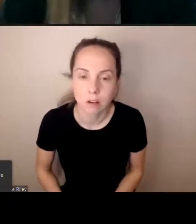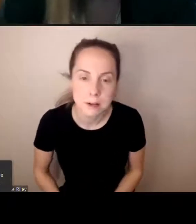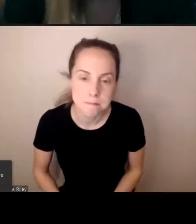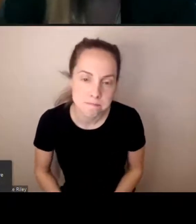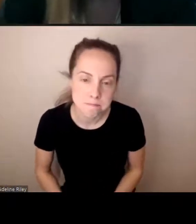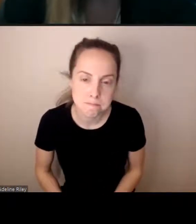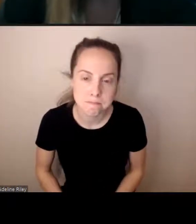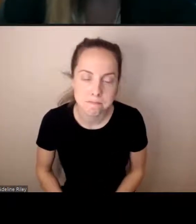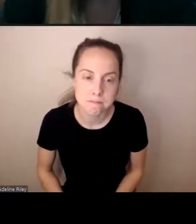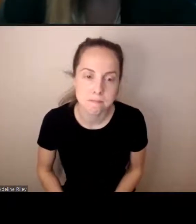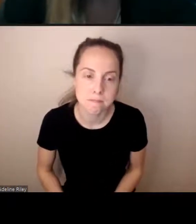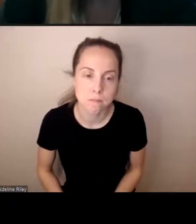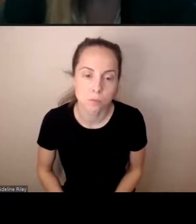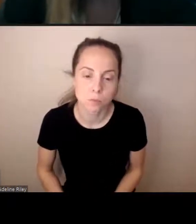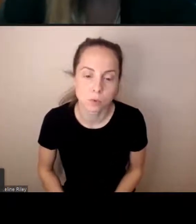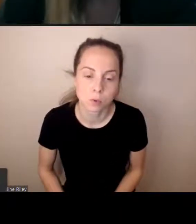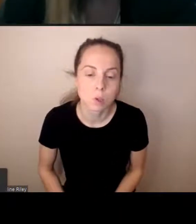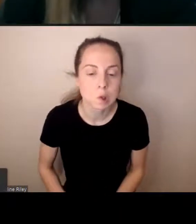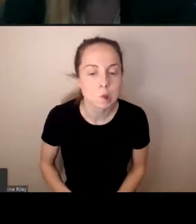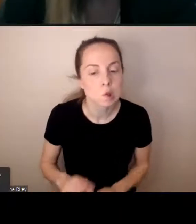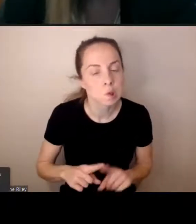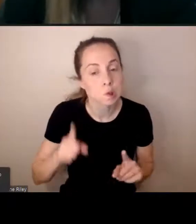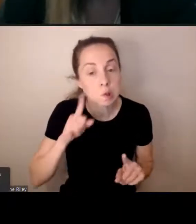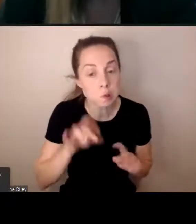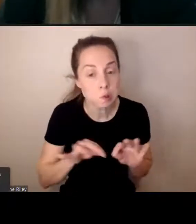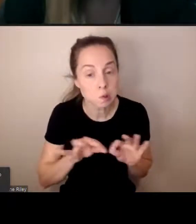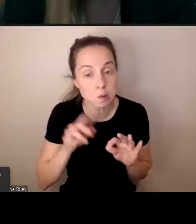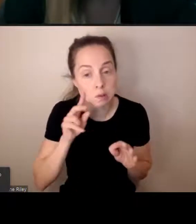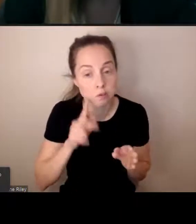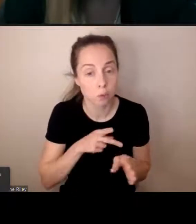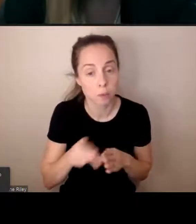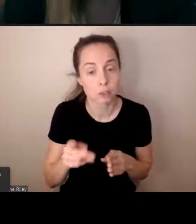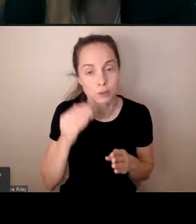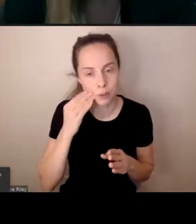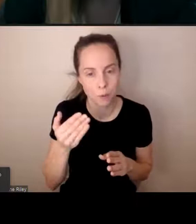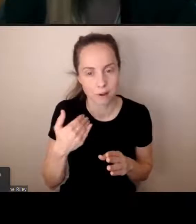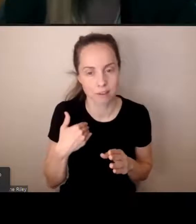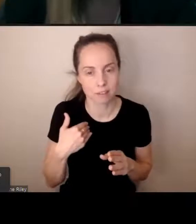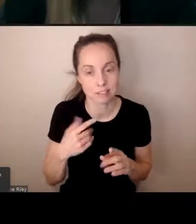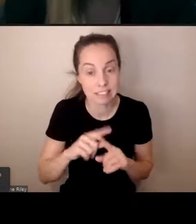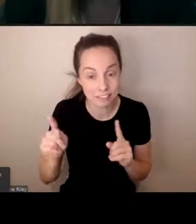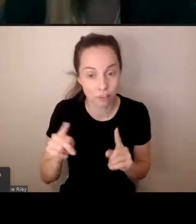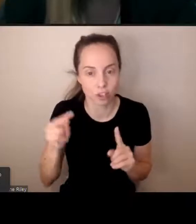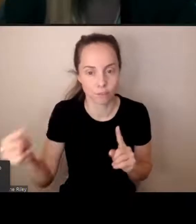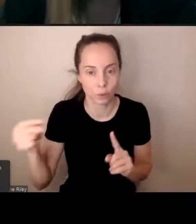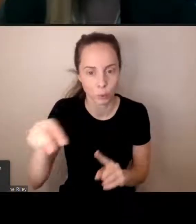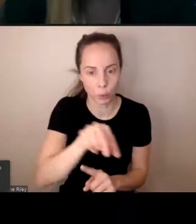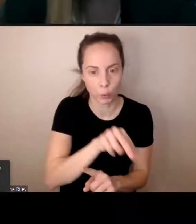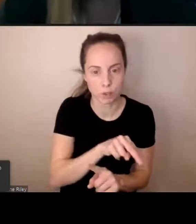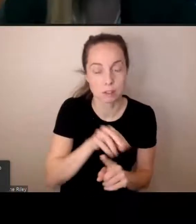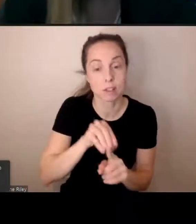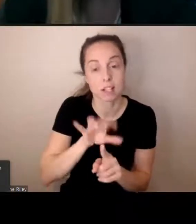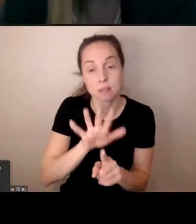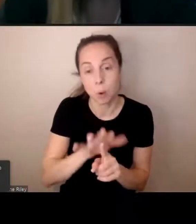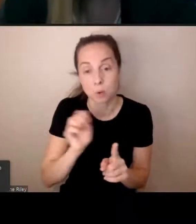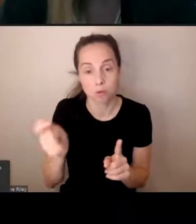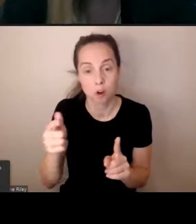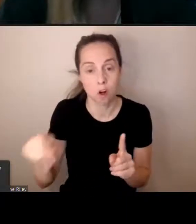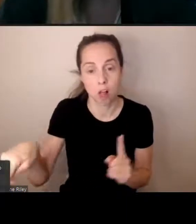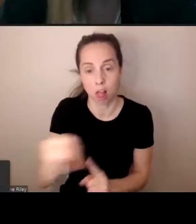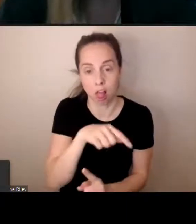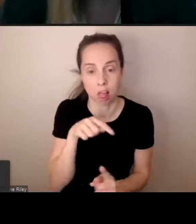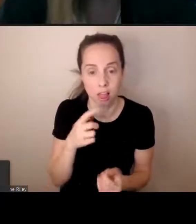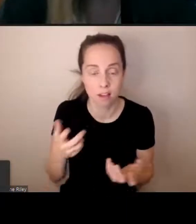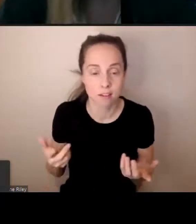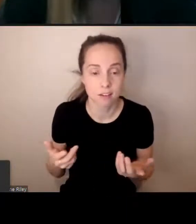But I think it's important for professionals to know that there are both views and to be exposed to both views, because it's very annoying